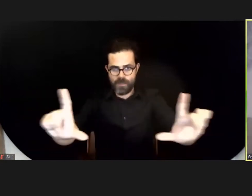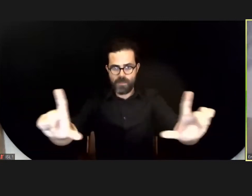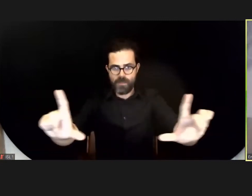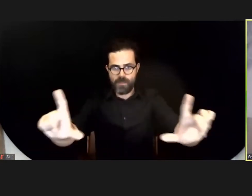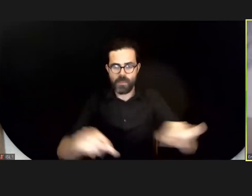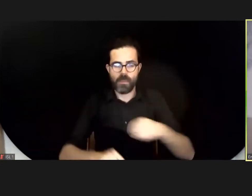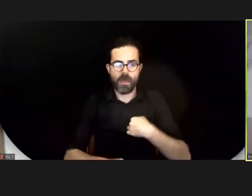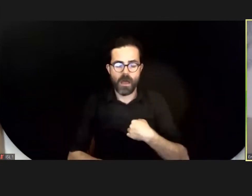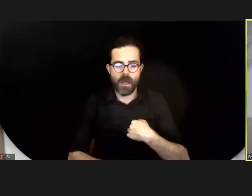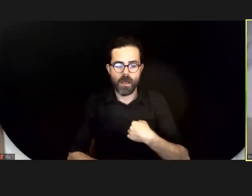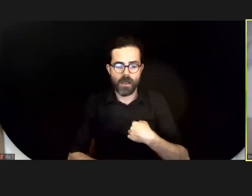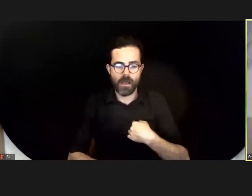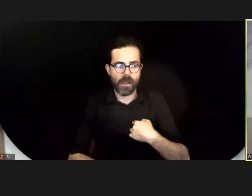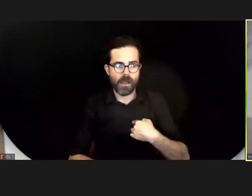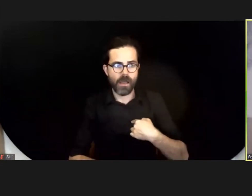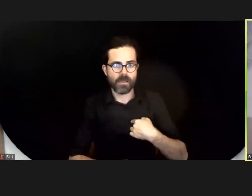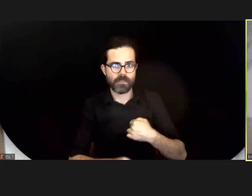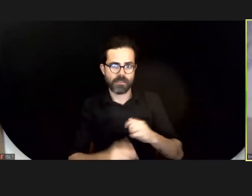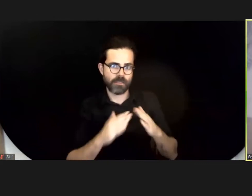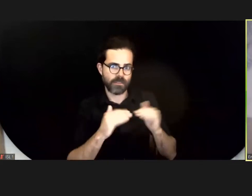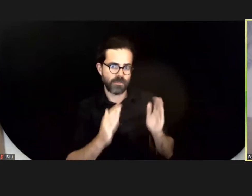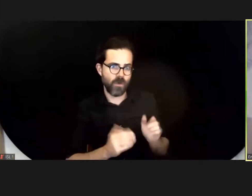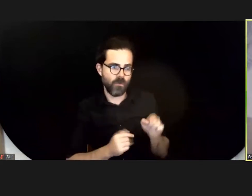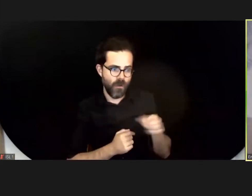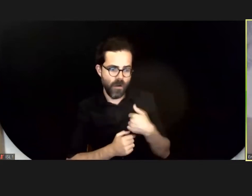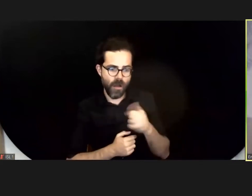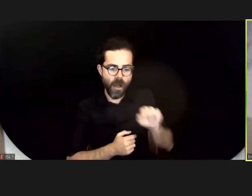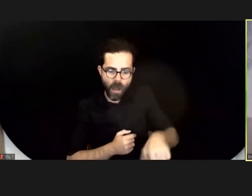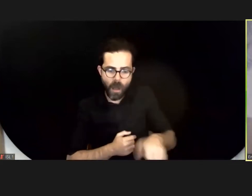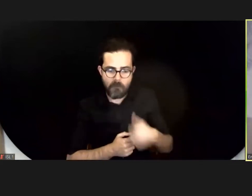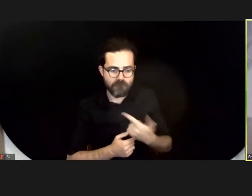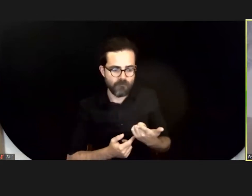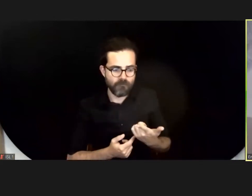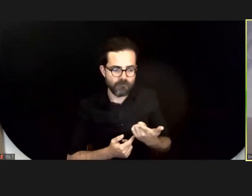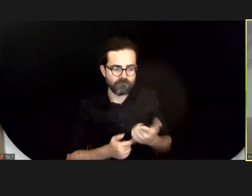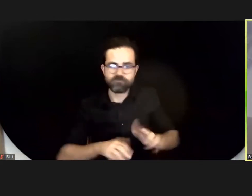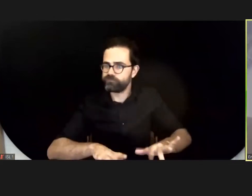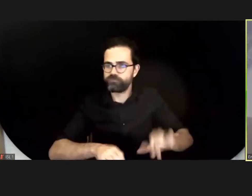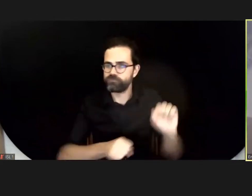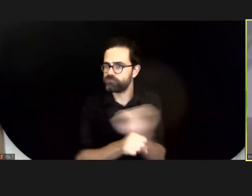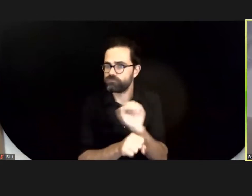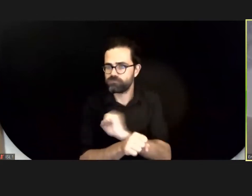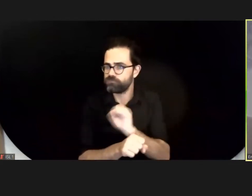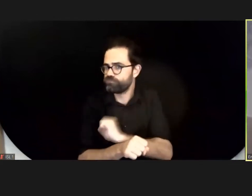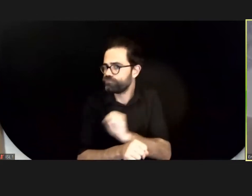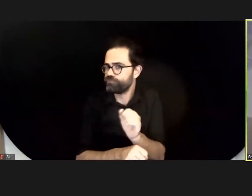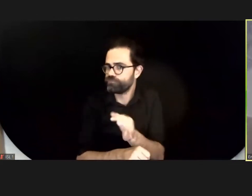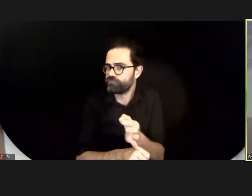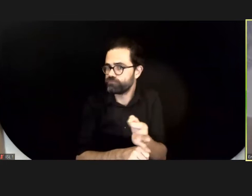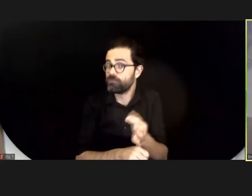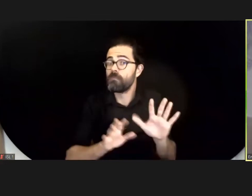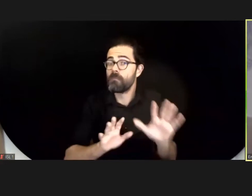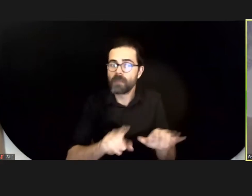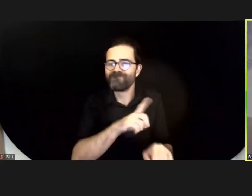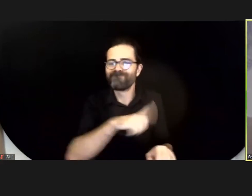operational, and this, it's still not digested, it's still not integrated.